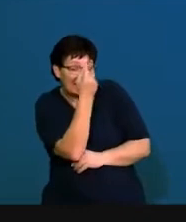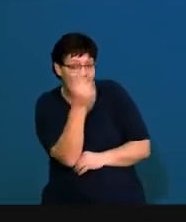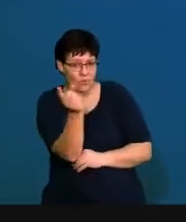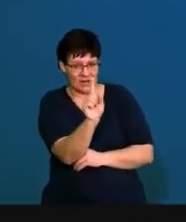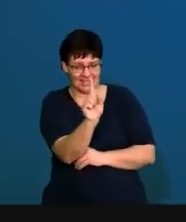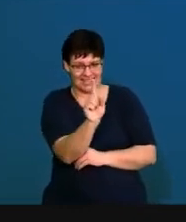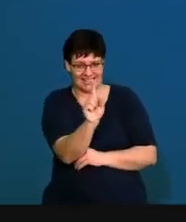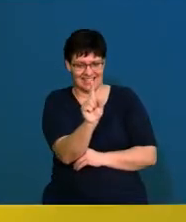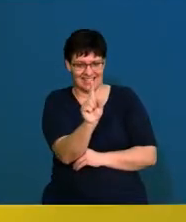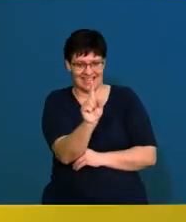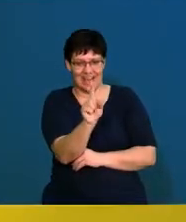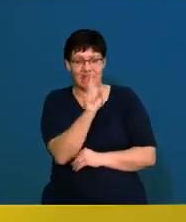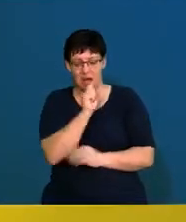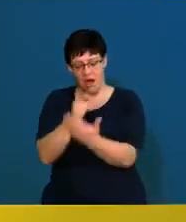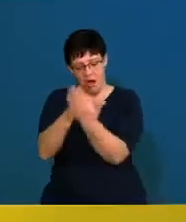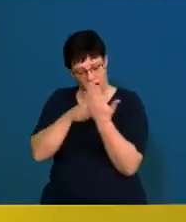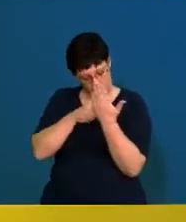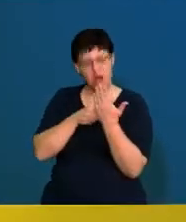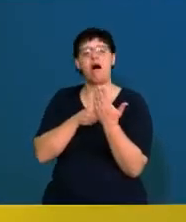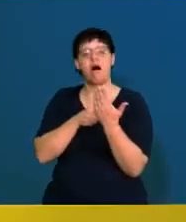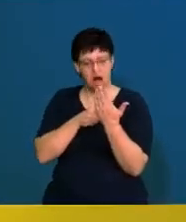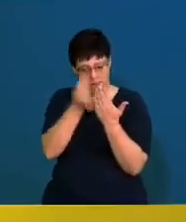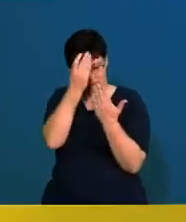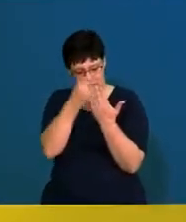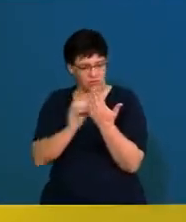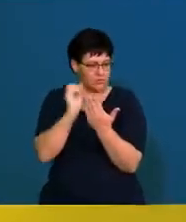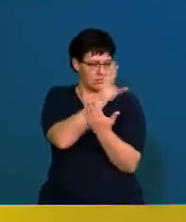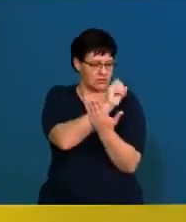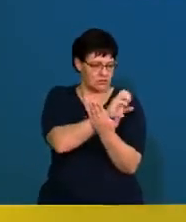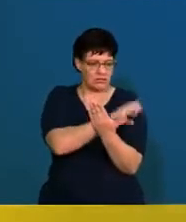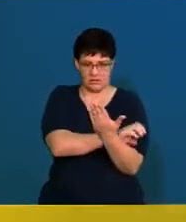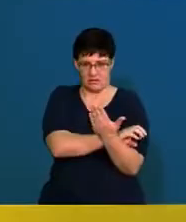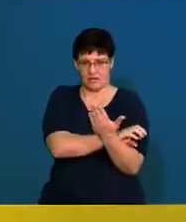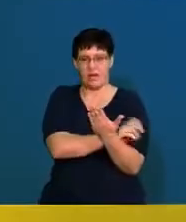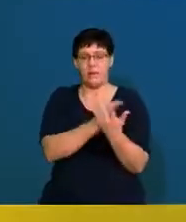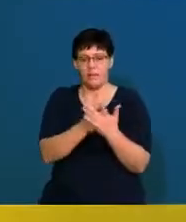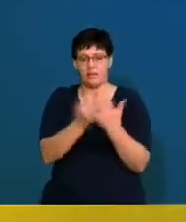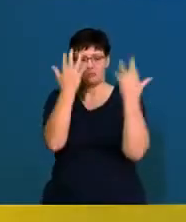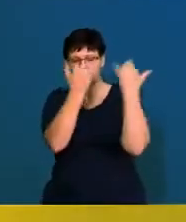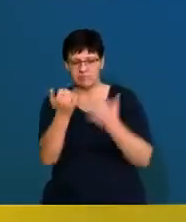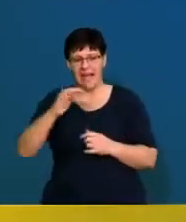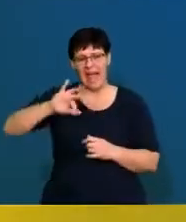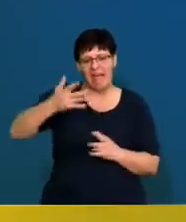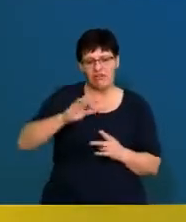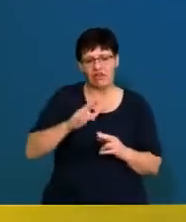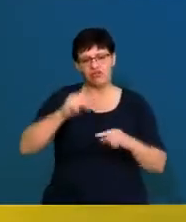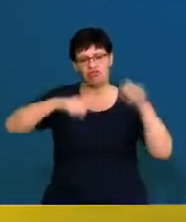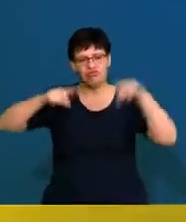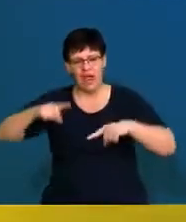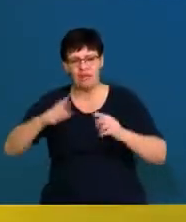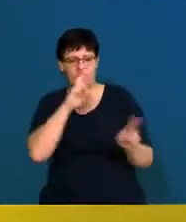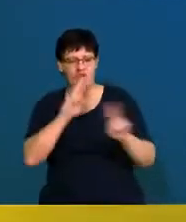the information that we extract from the graph. We could be calculating average rate of reaction. You could